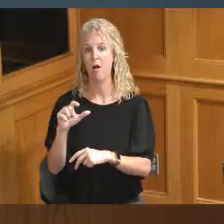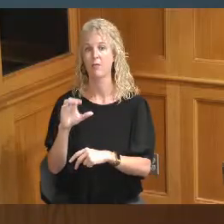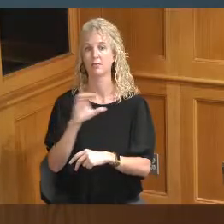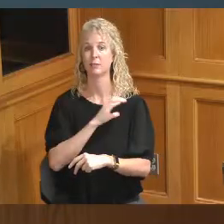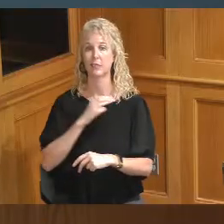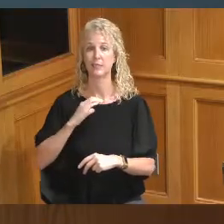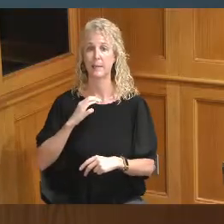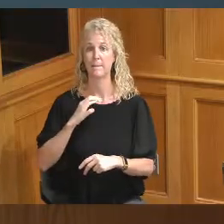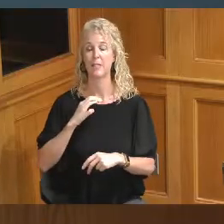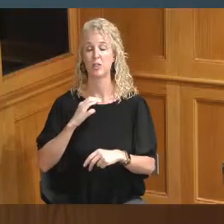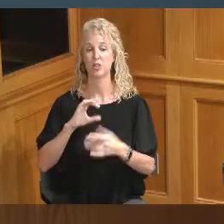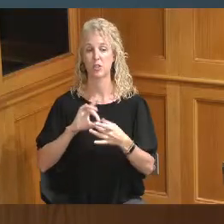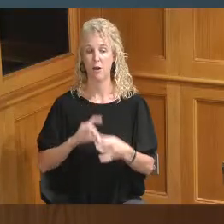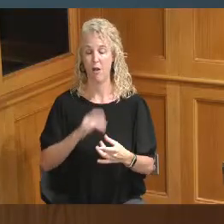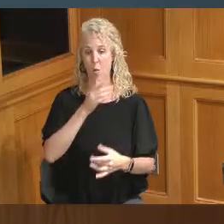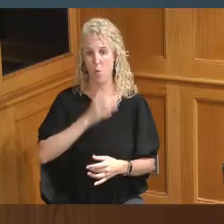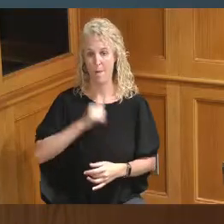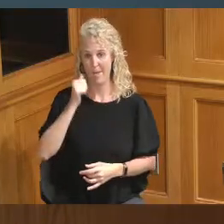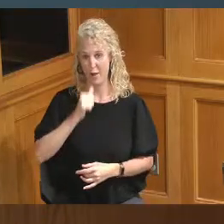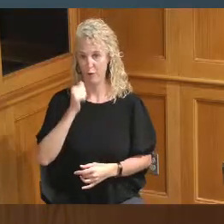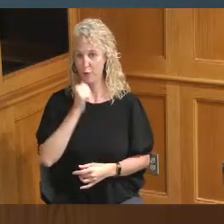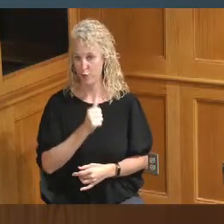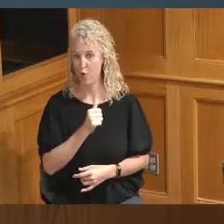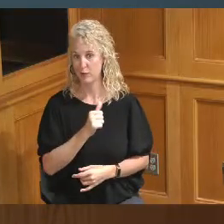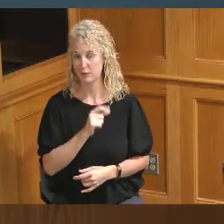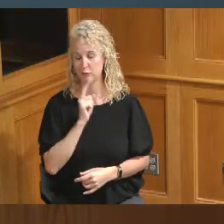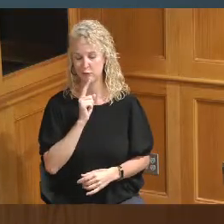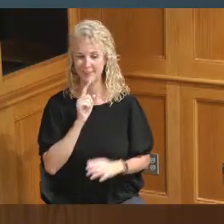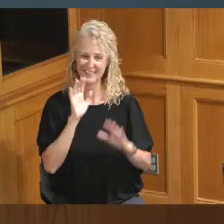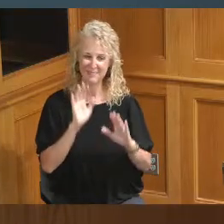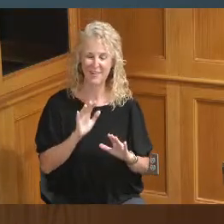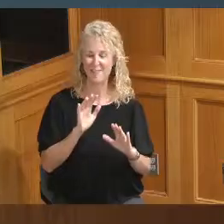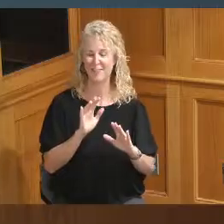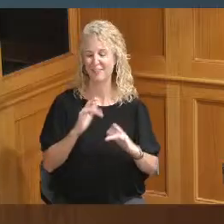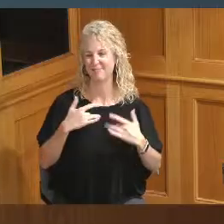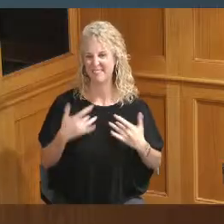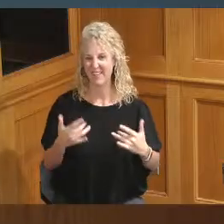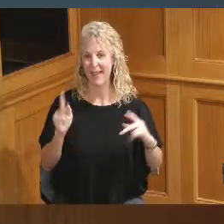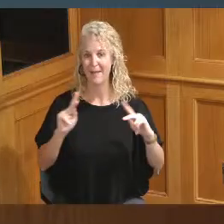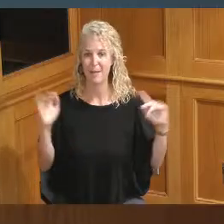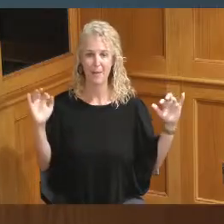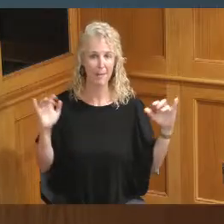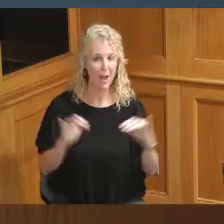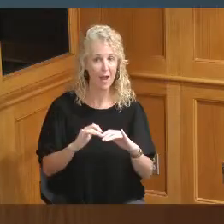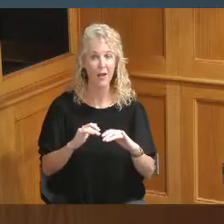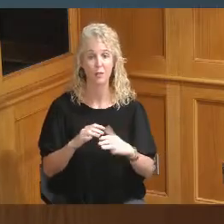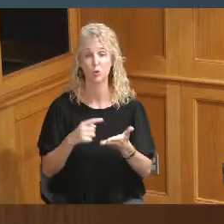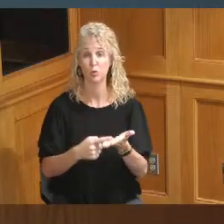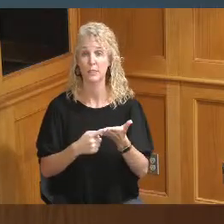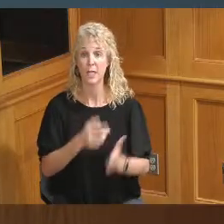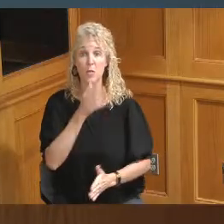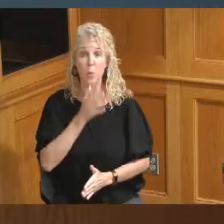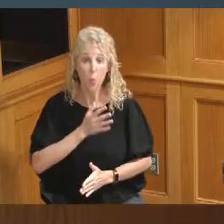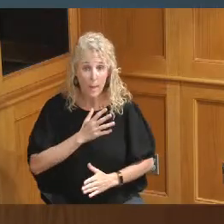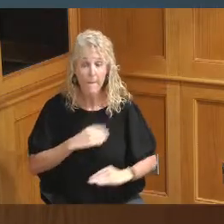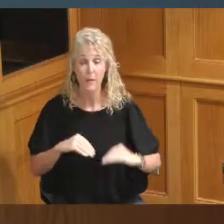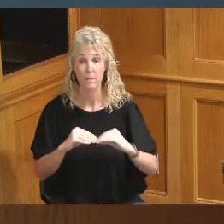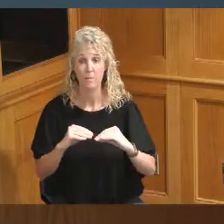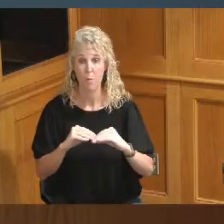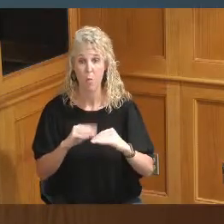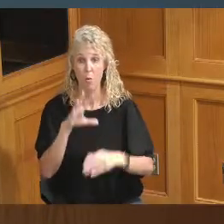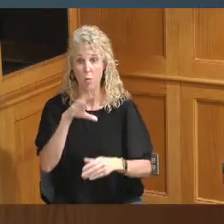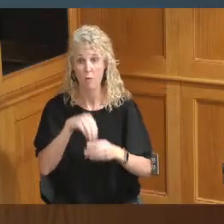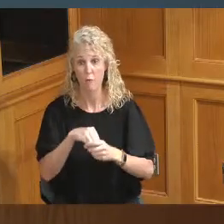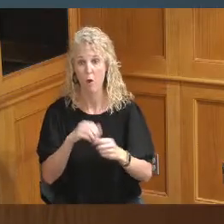the Matriots, and Represent Women. They had a nice crowd to talk about how women can get more engaged in